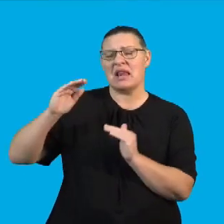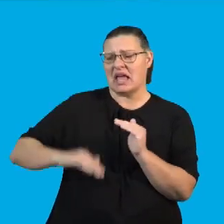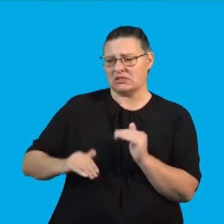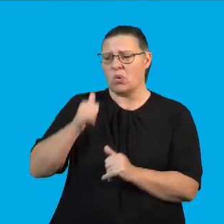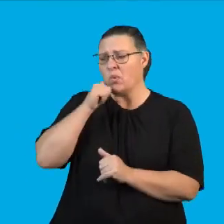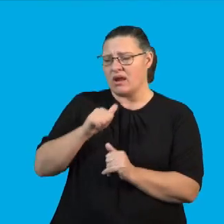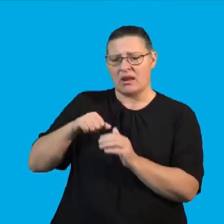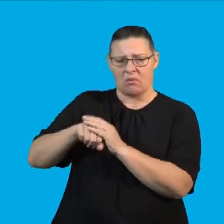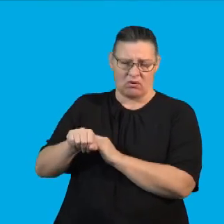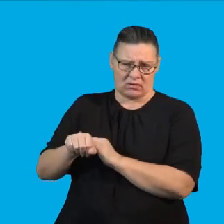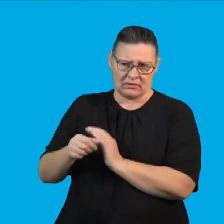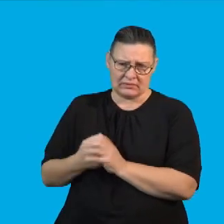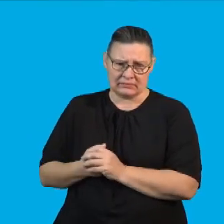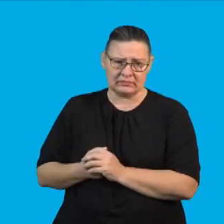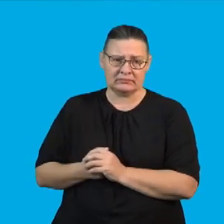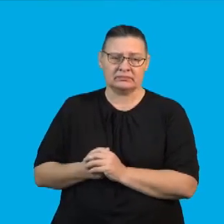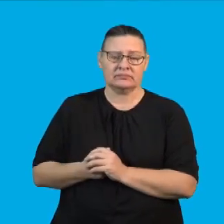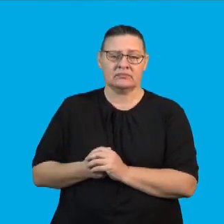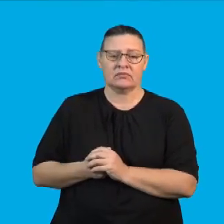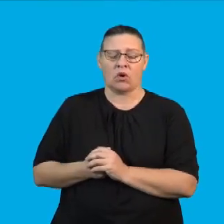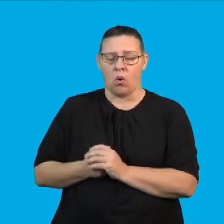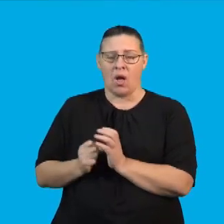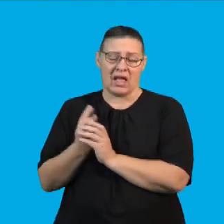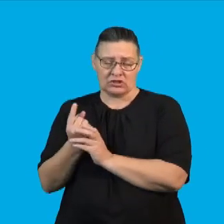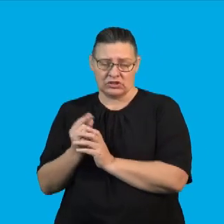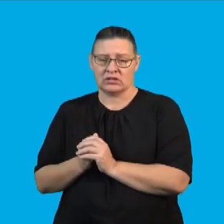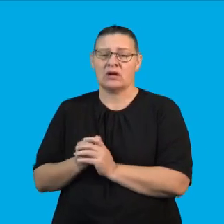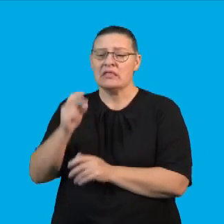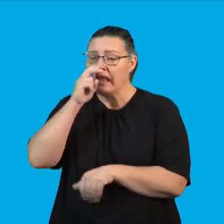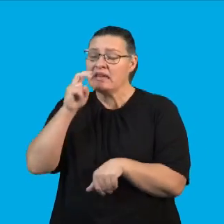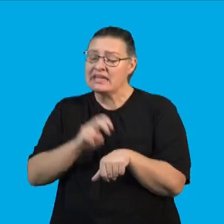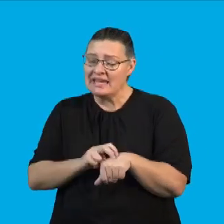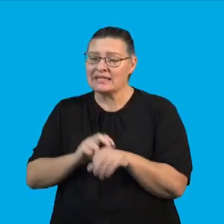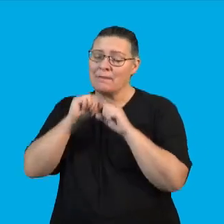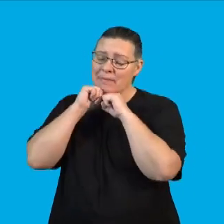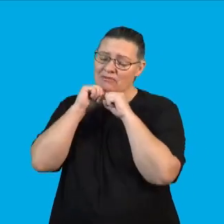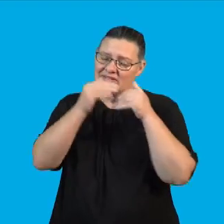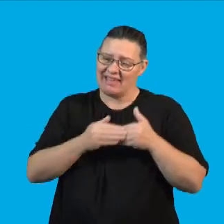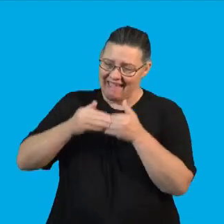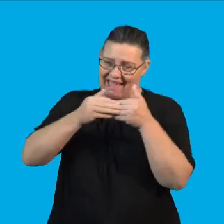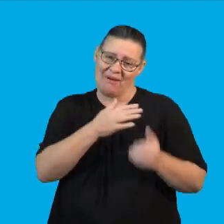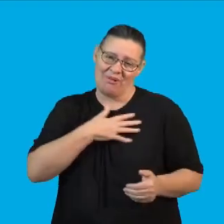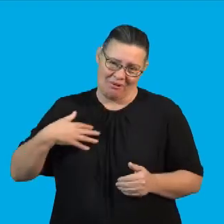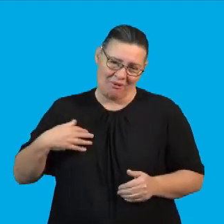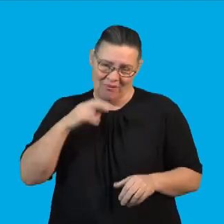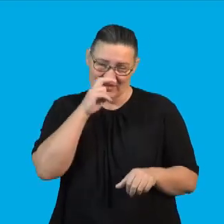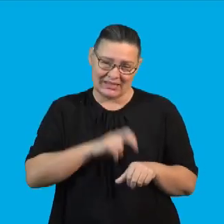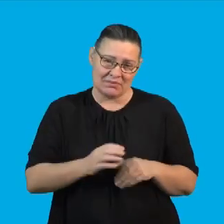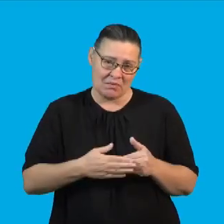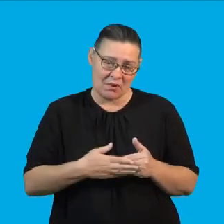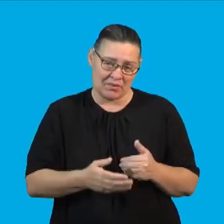be less developed when they hatch or when they are born, and they need a longer period